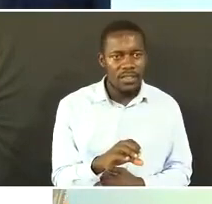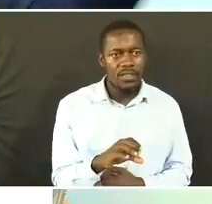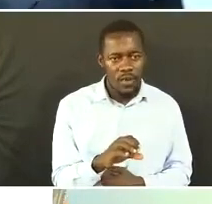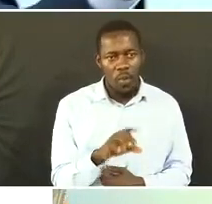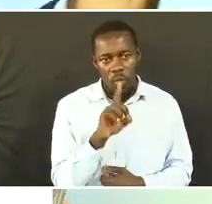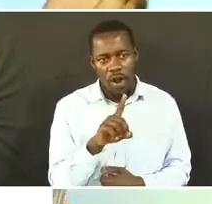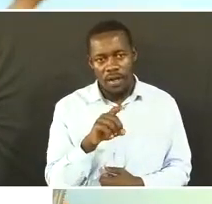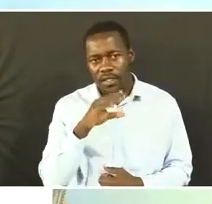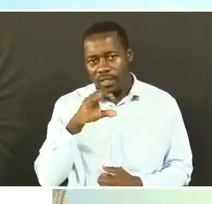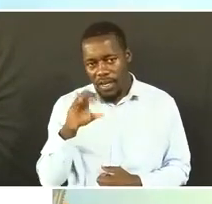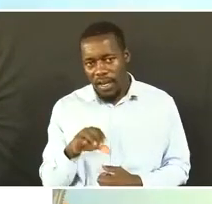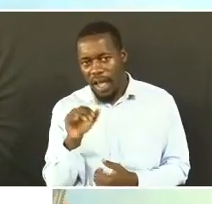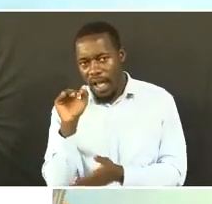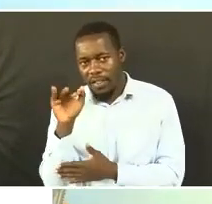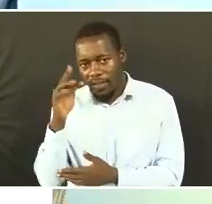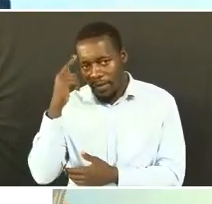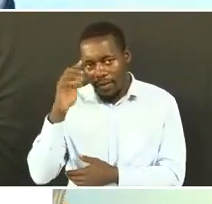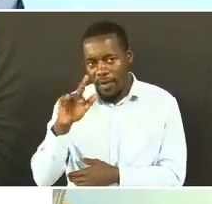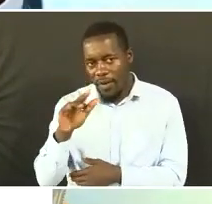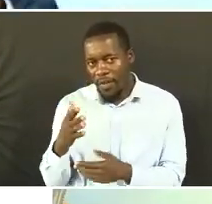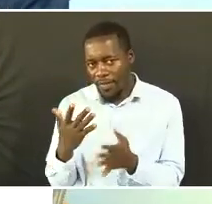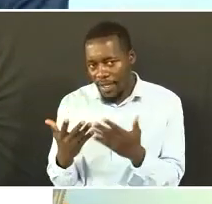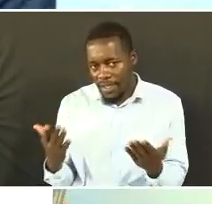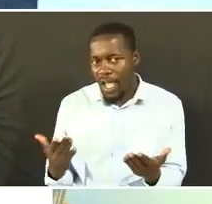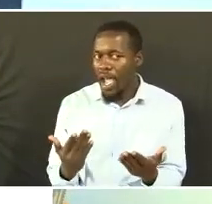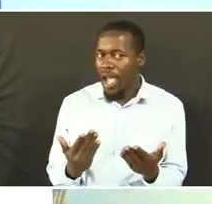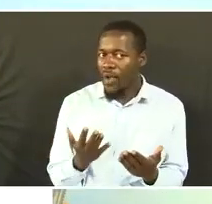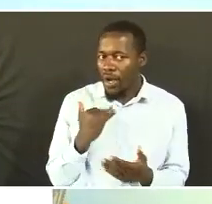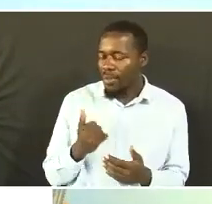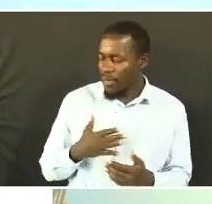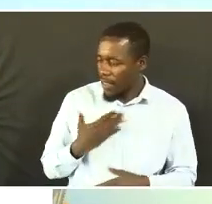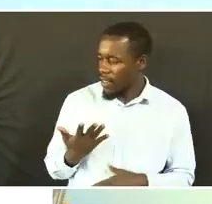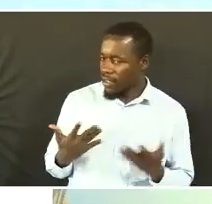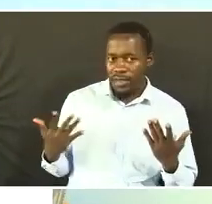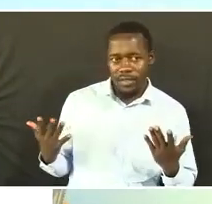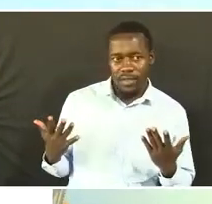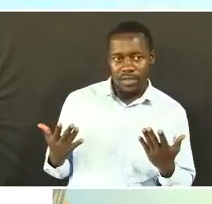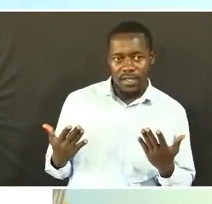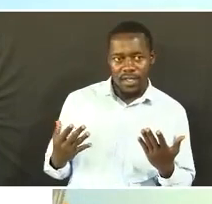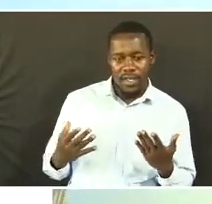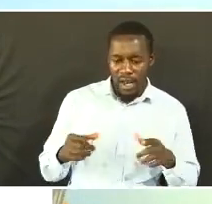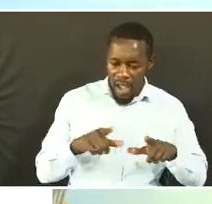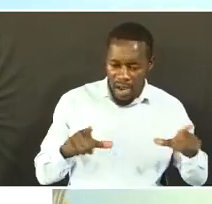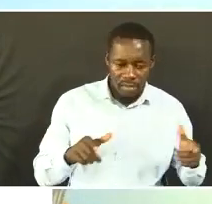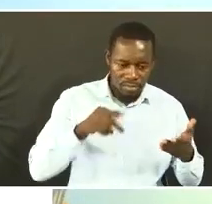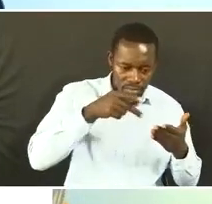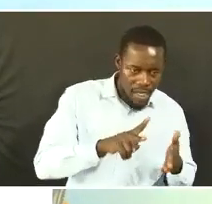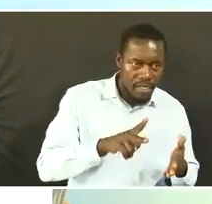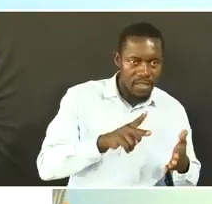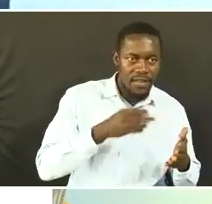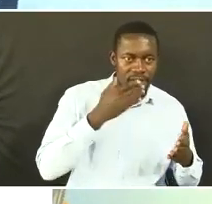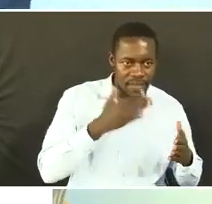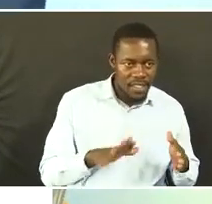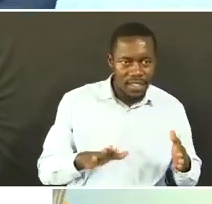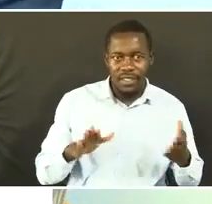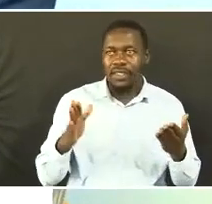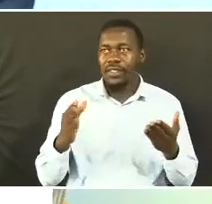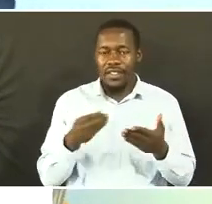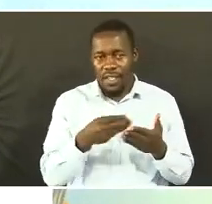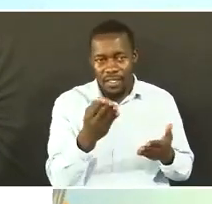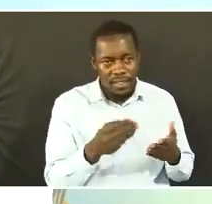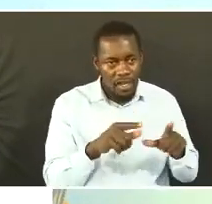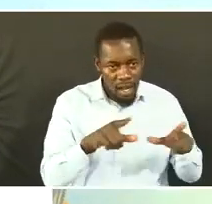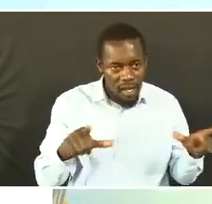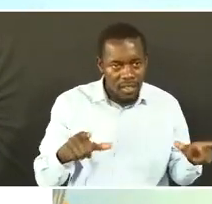freedom in far country was more contemporary and would be ideal for a forward-looking and free-thinking young